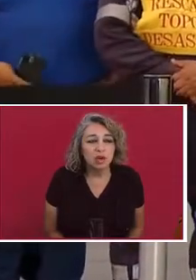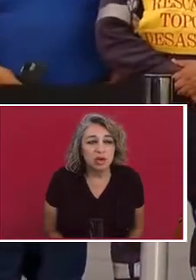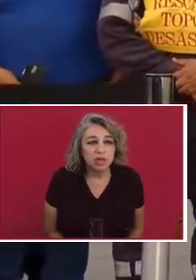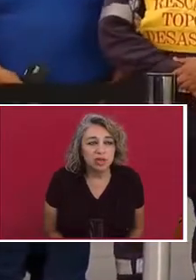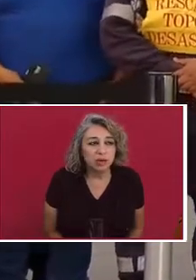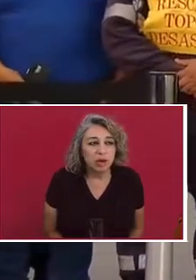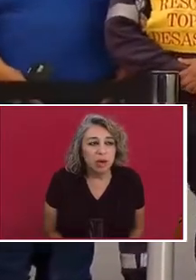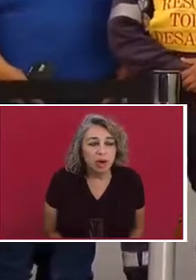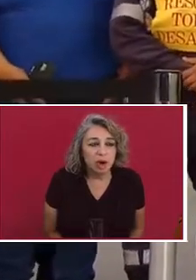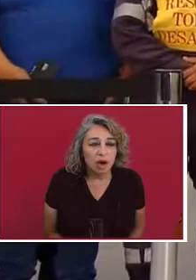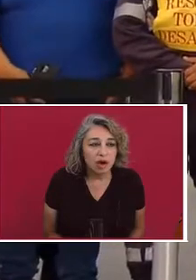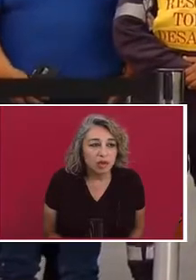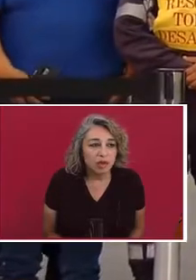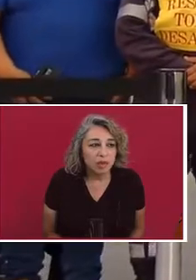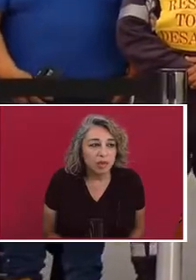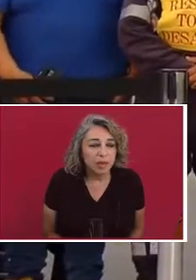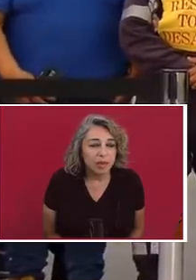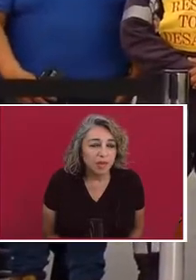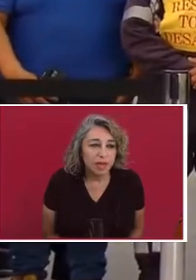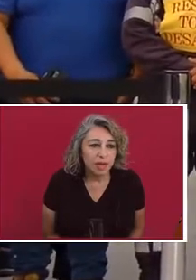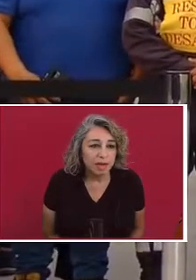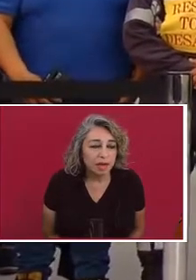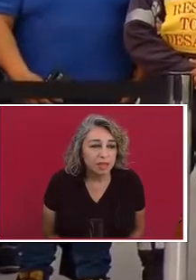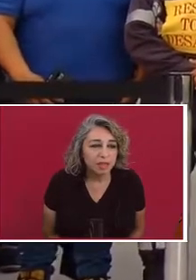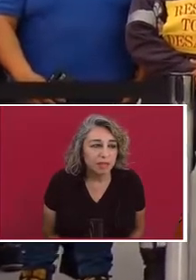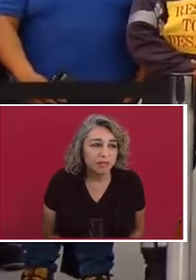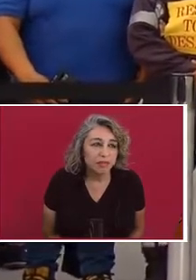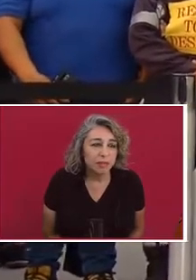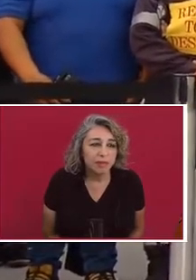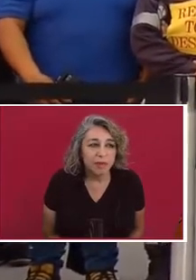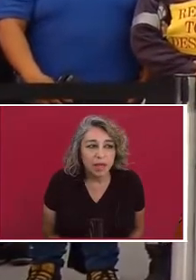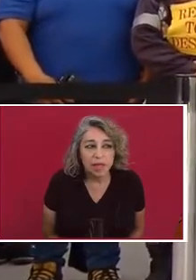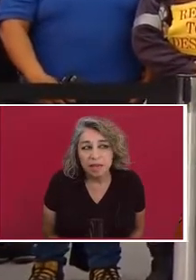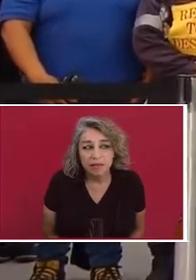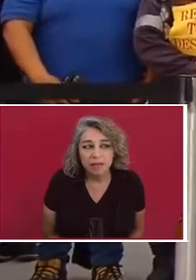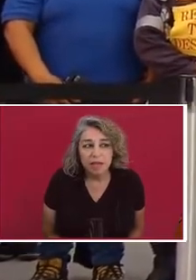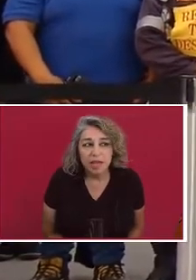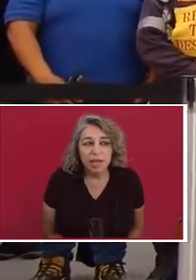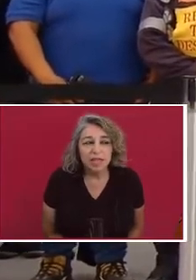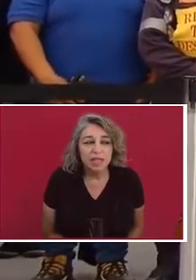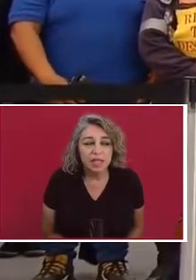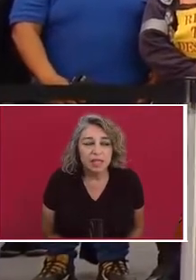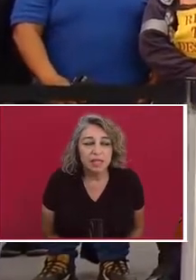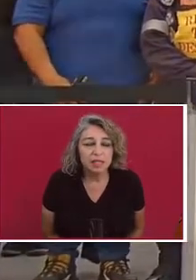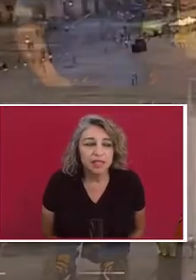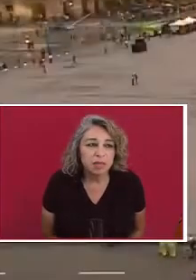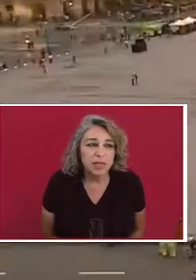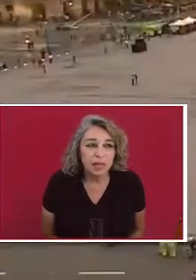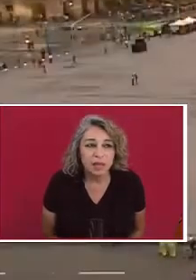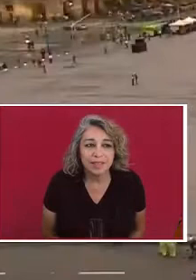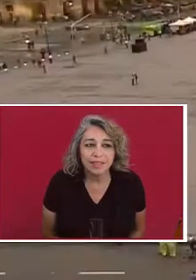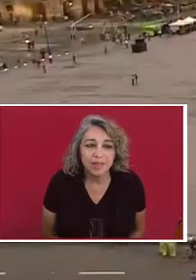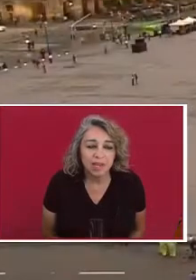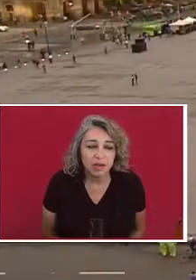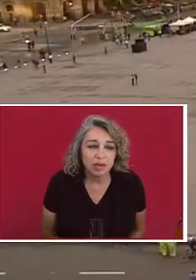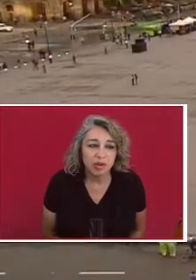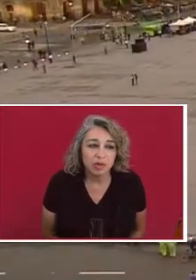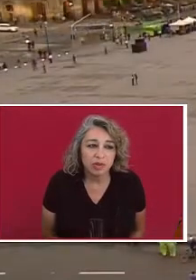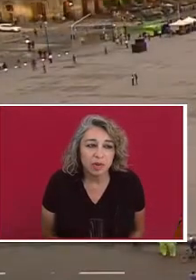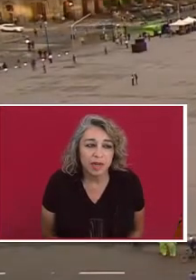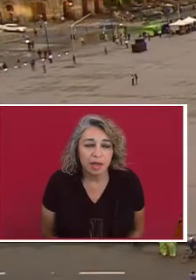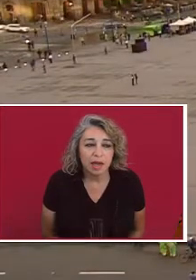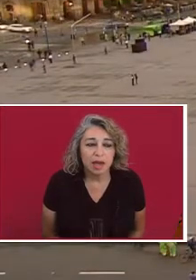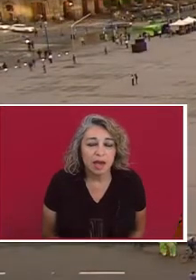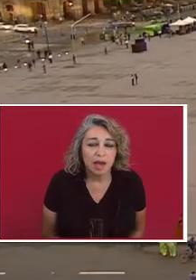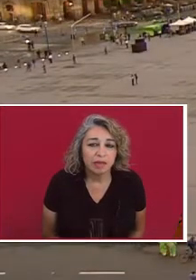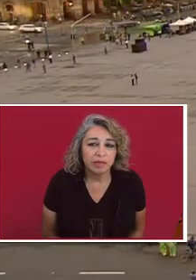In order to honor the people that lost their life in the seismic activity or